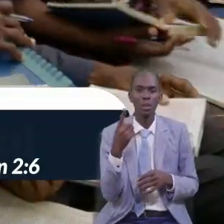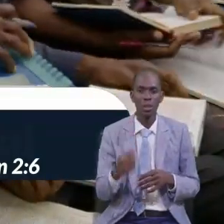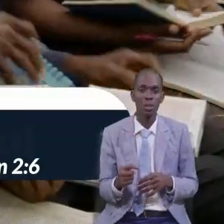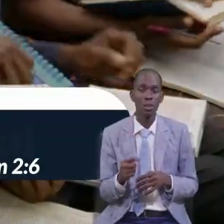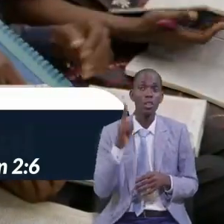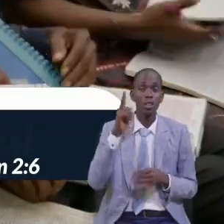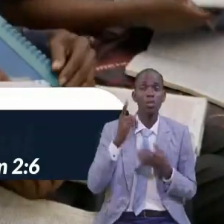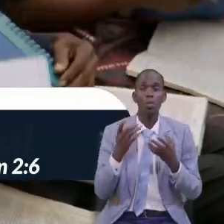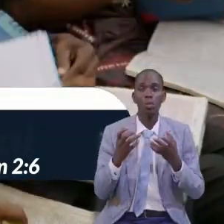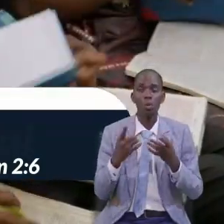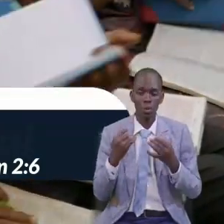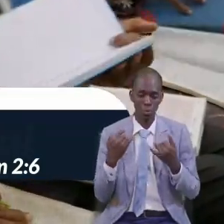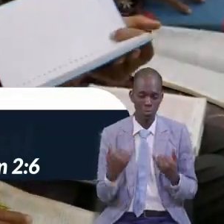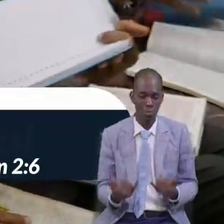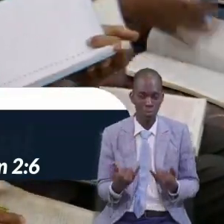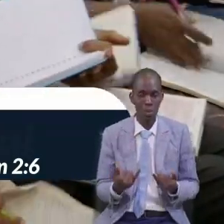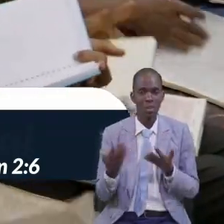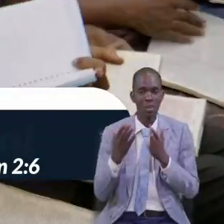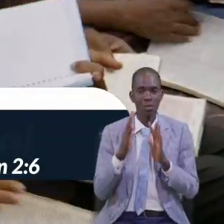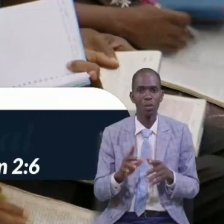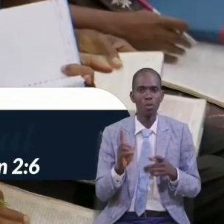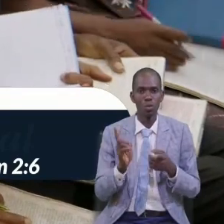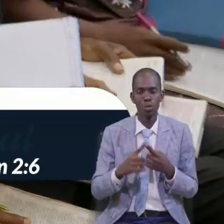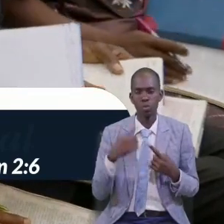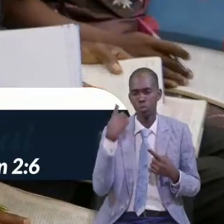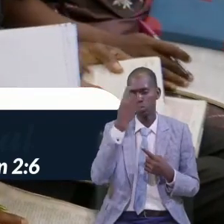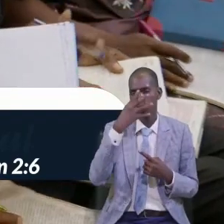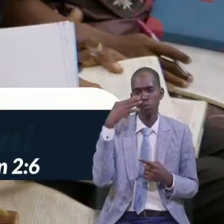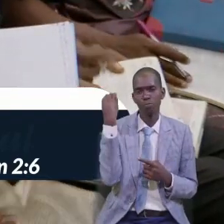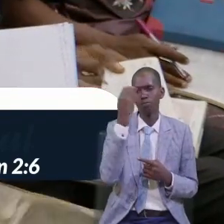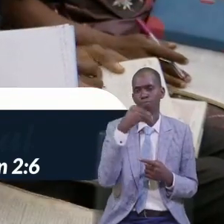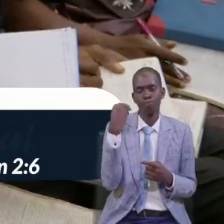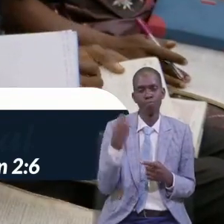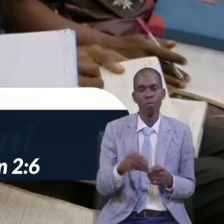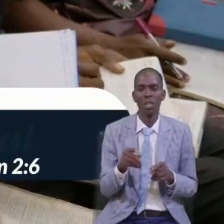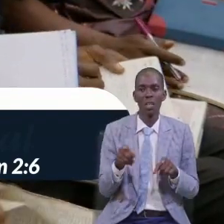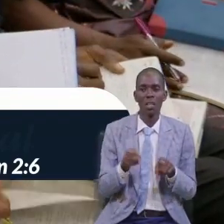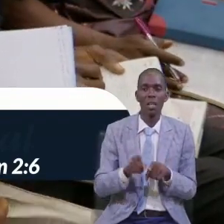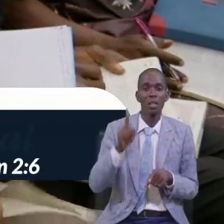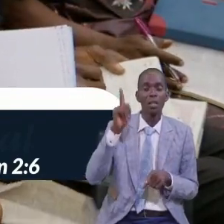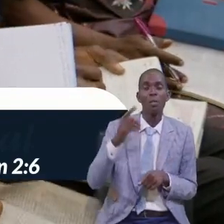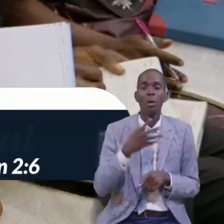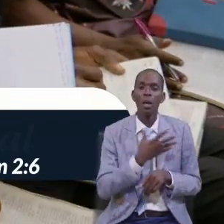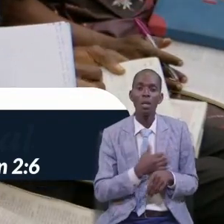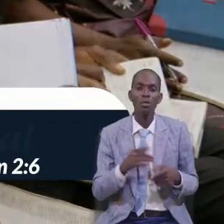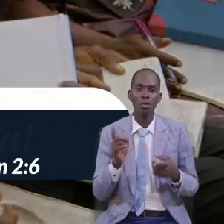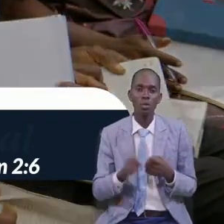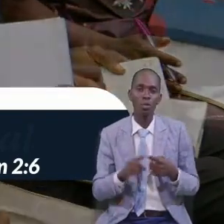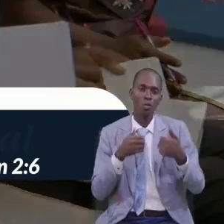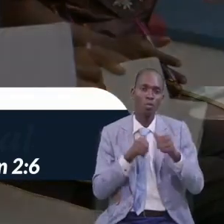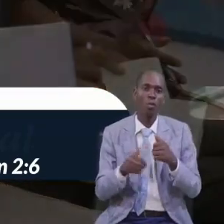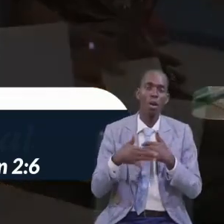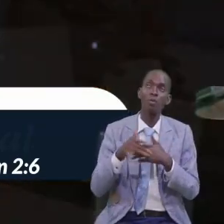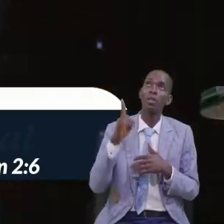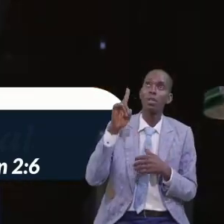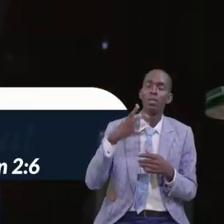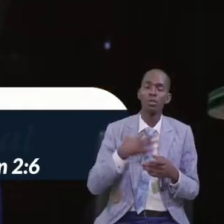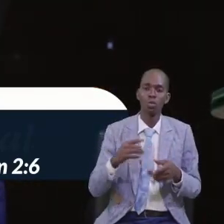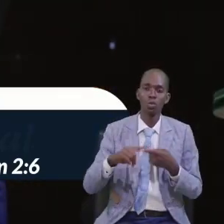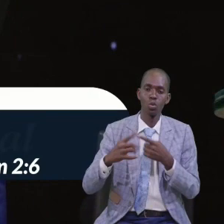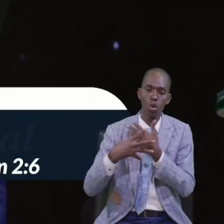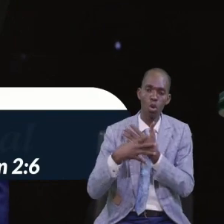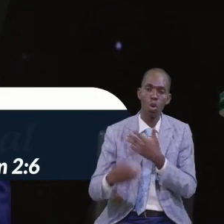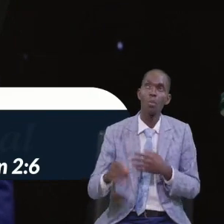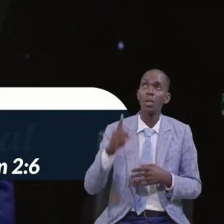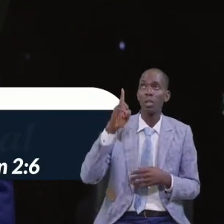day servants to resemble him, and to follow after him, and to walk after his steps, because he